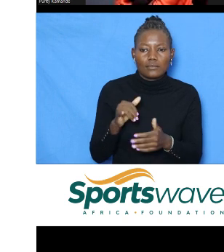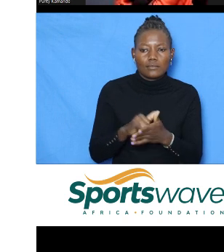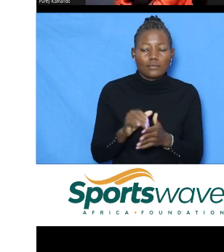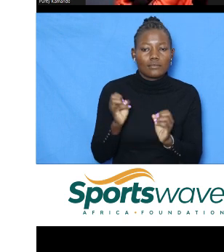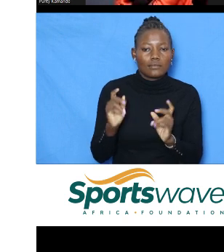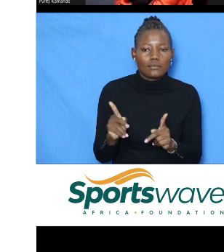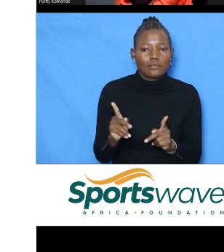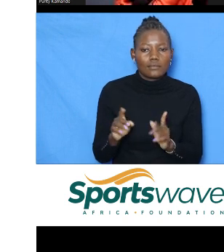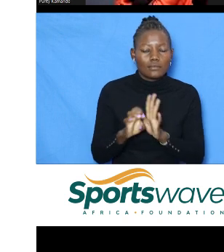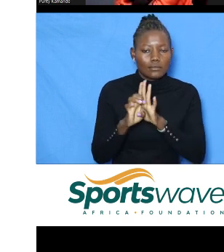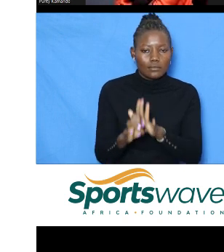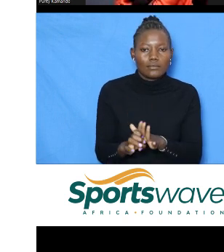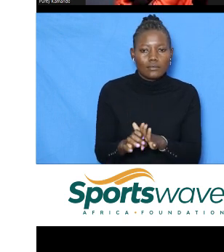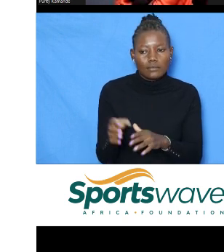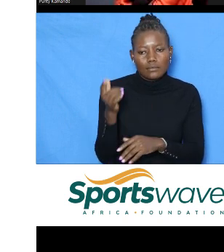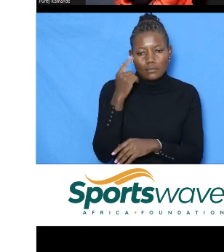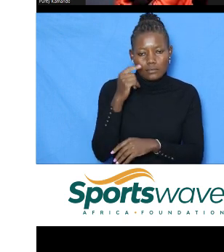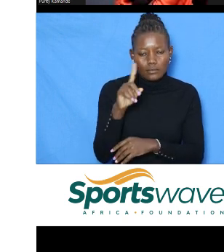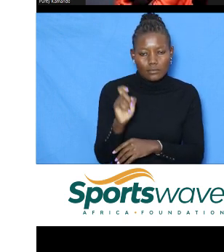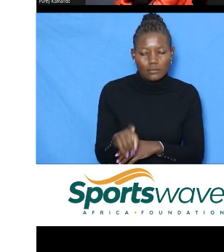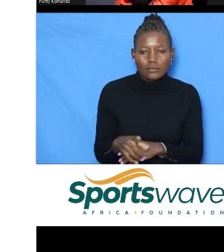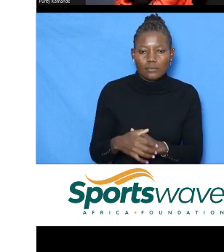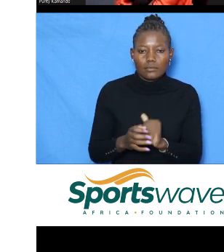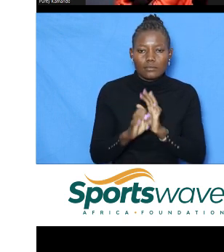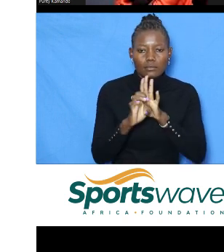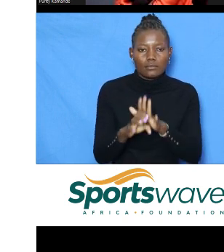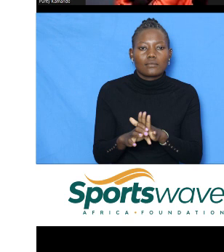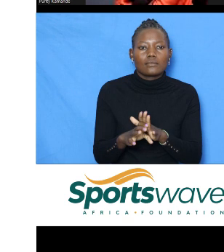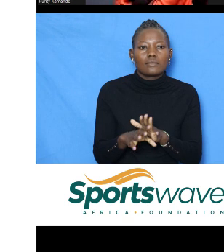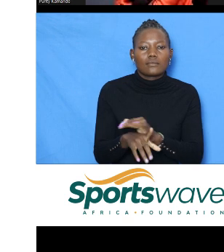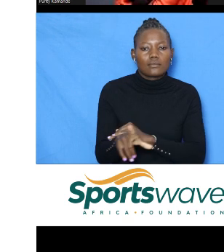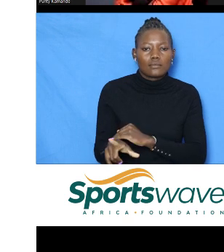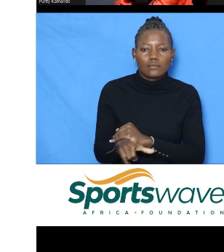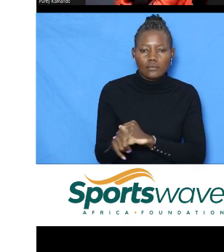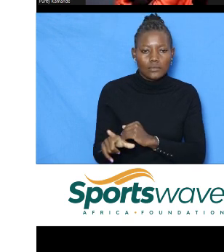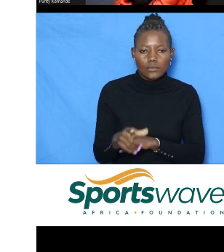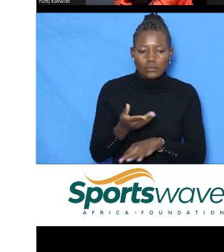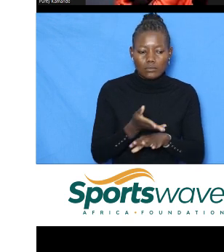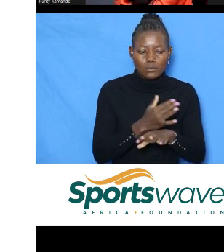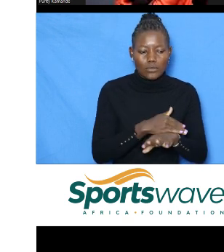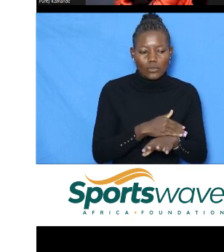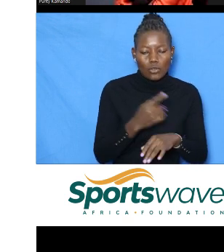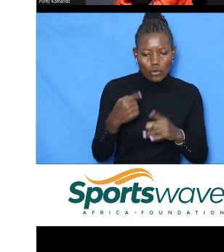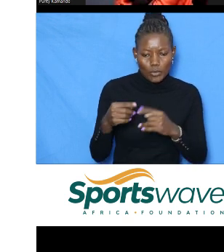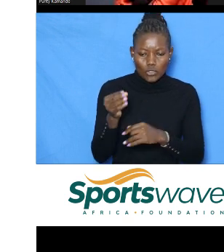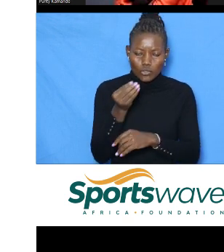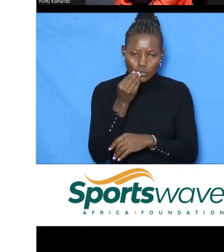Okay, examples, I see a question. Examples of local pre-game foods.